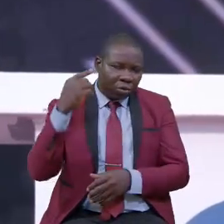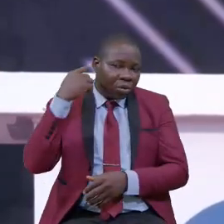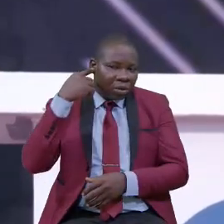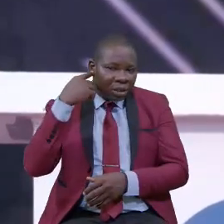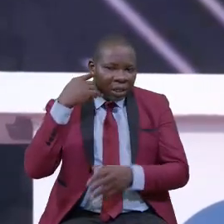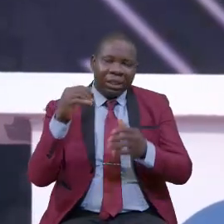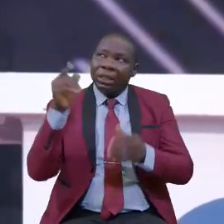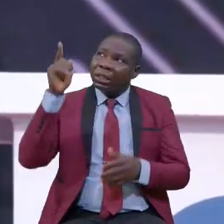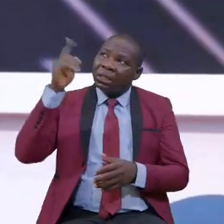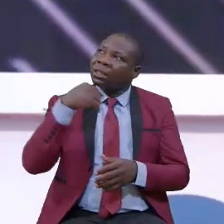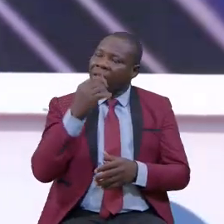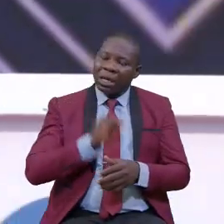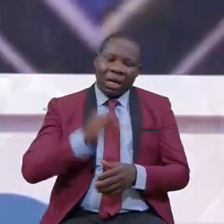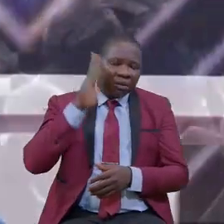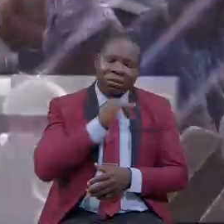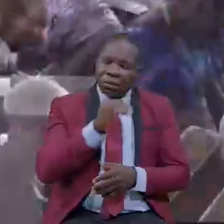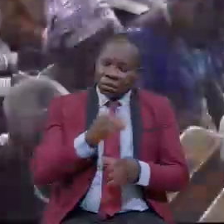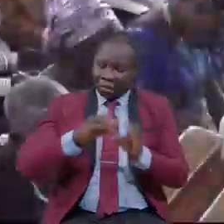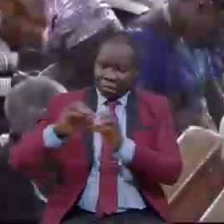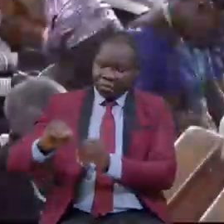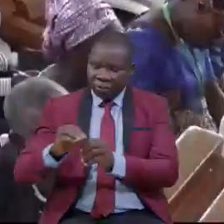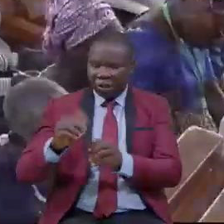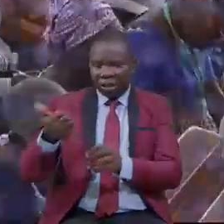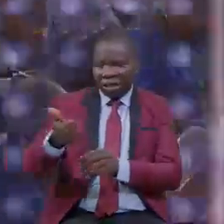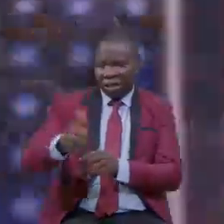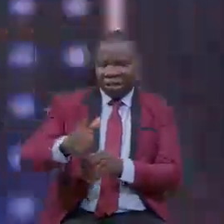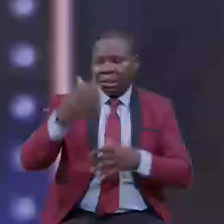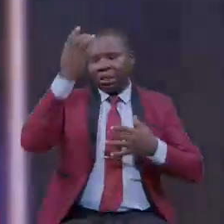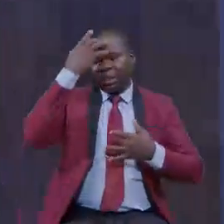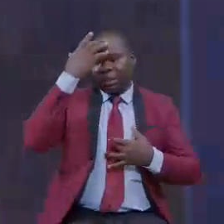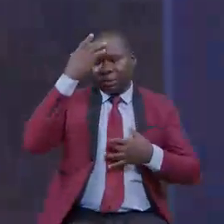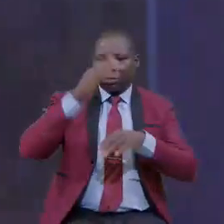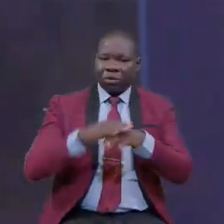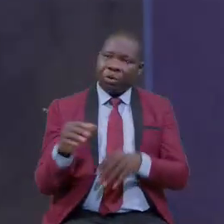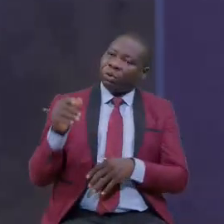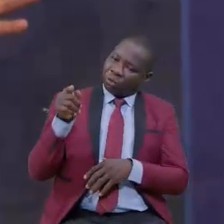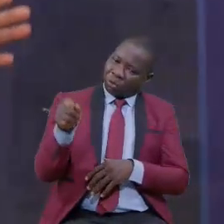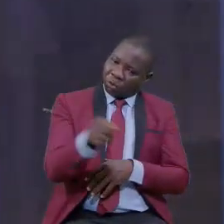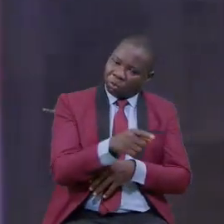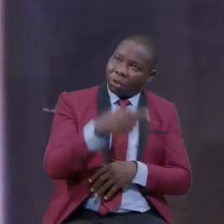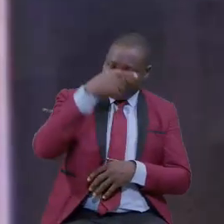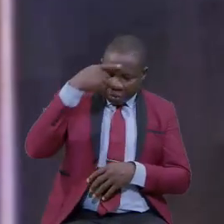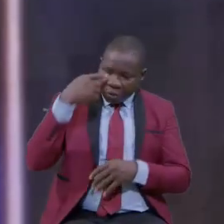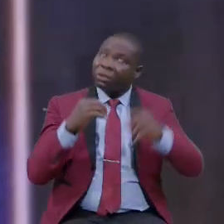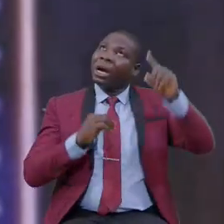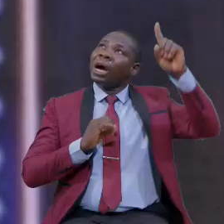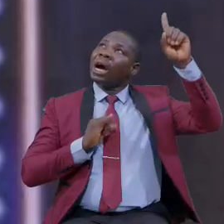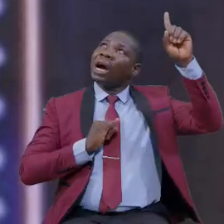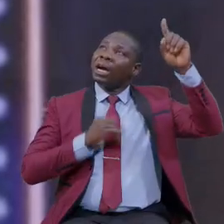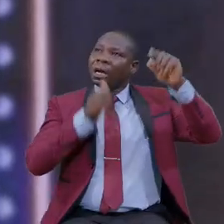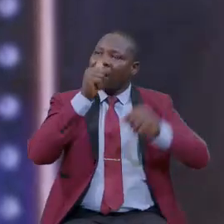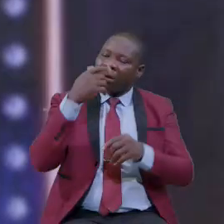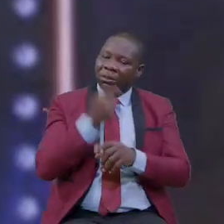disease upon you amen because I am the Lord that Health you go through and it